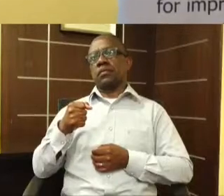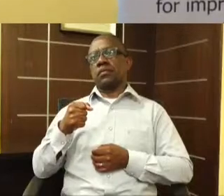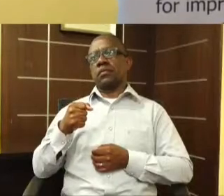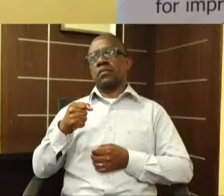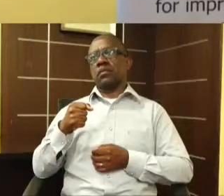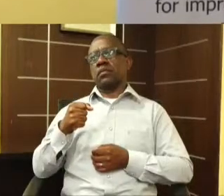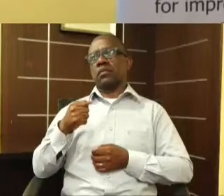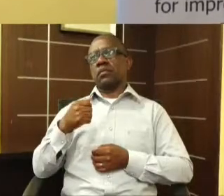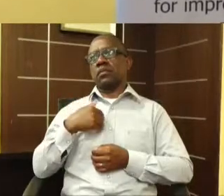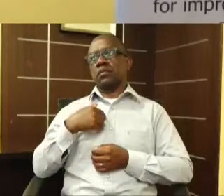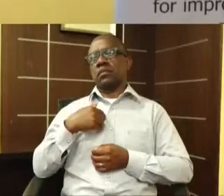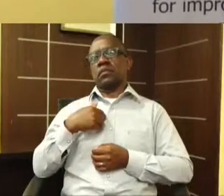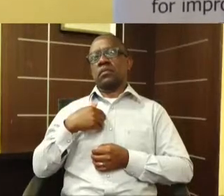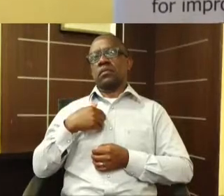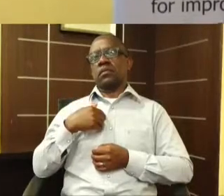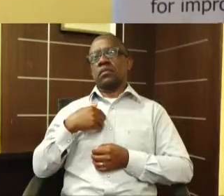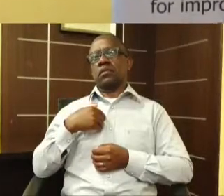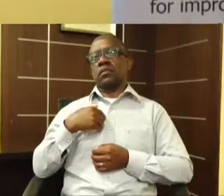We are to have